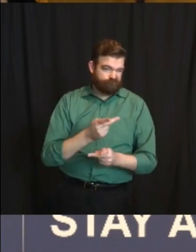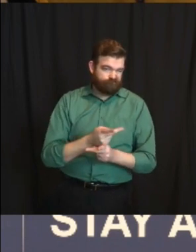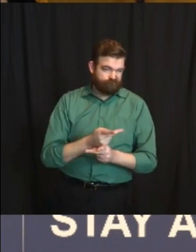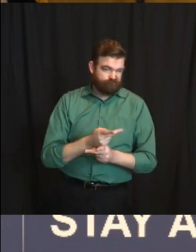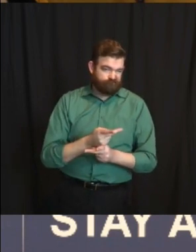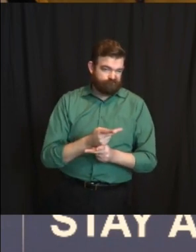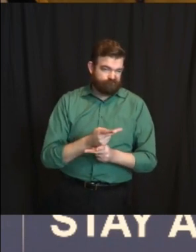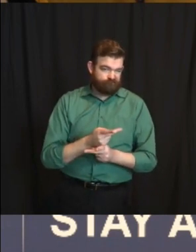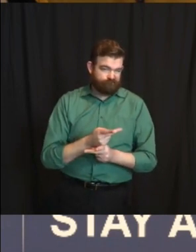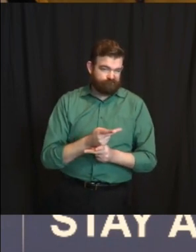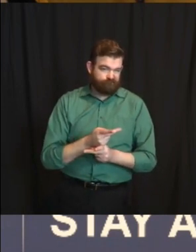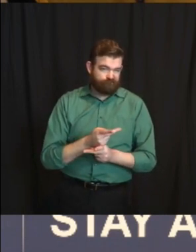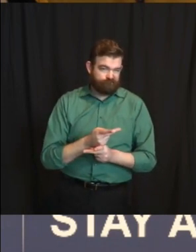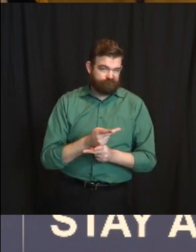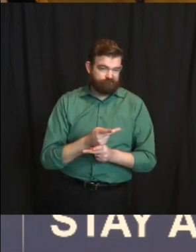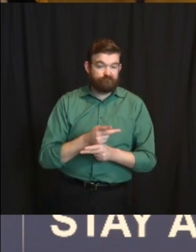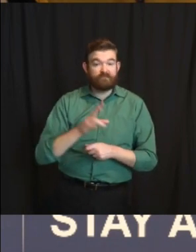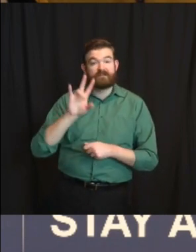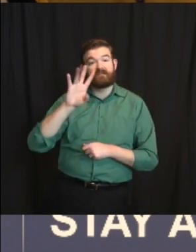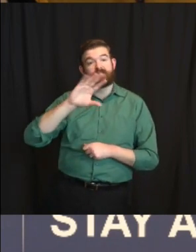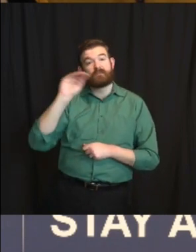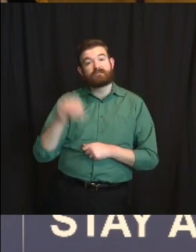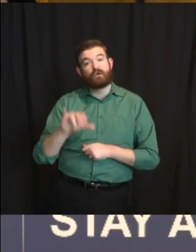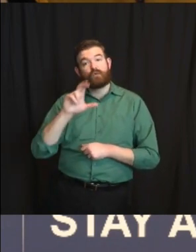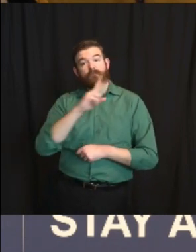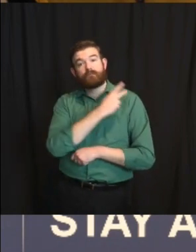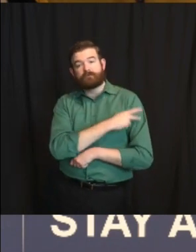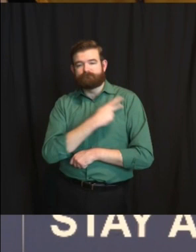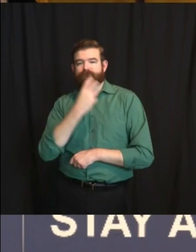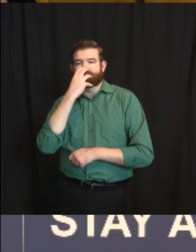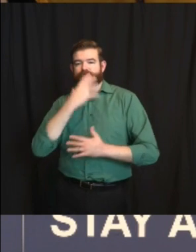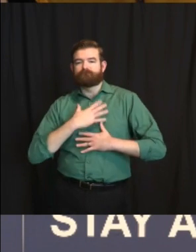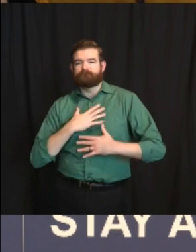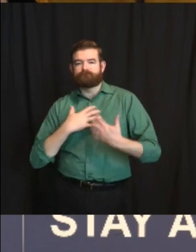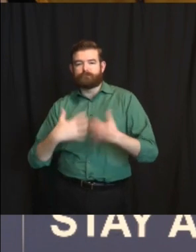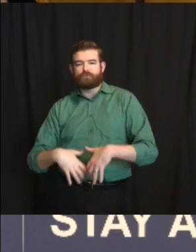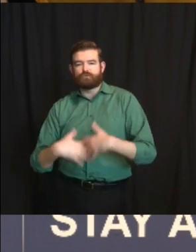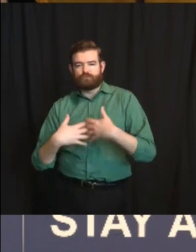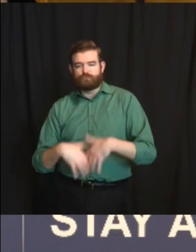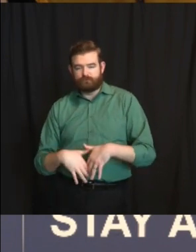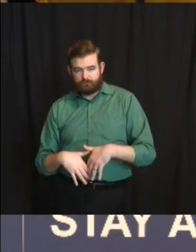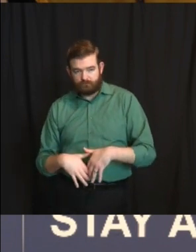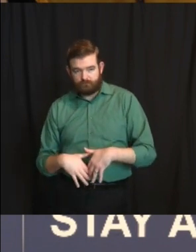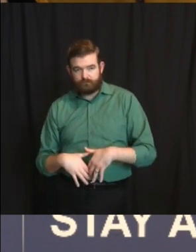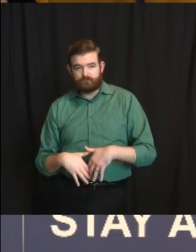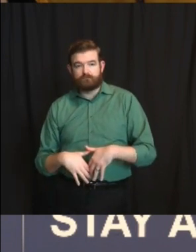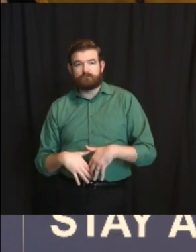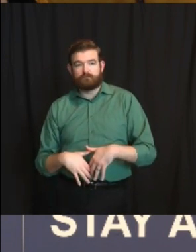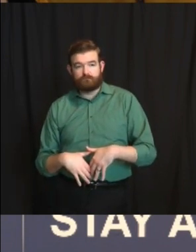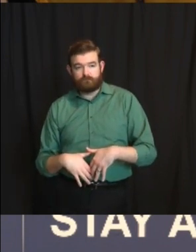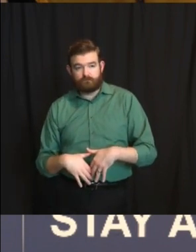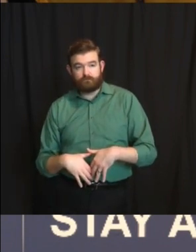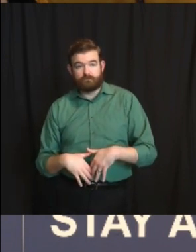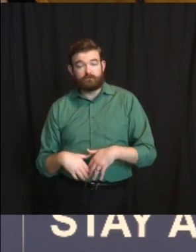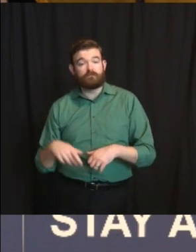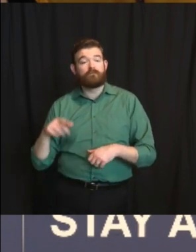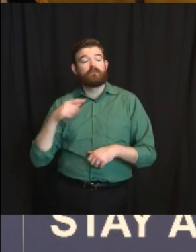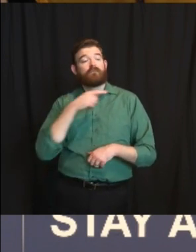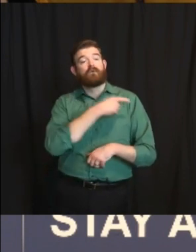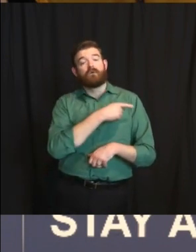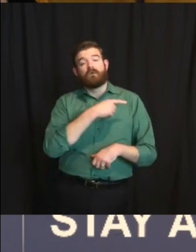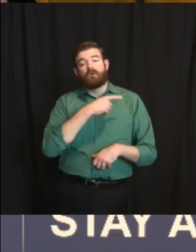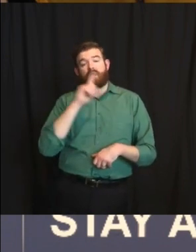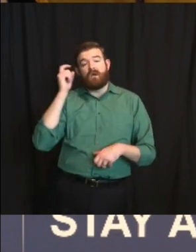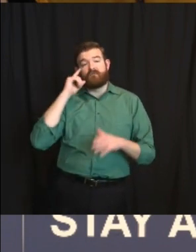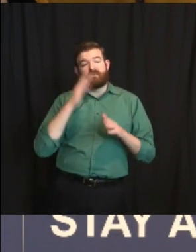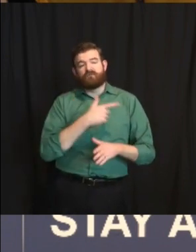patients on ventilators. The governor reviewed the new cases and deaths reported today. In terms of deaths,